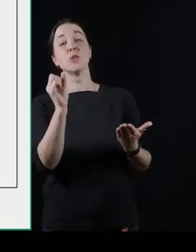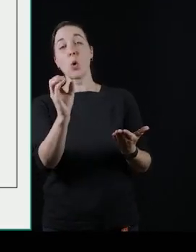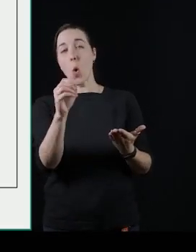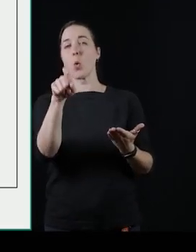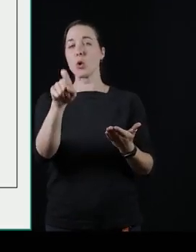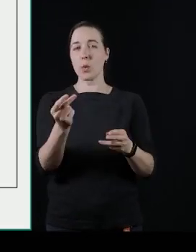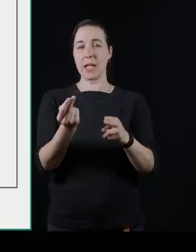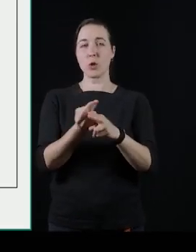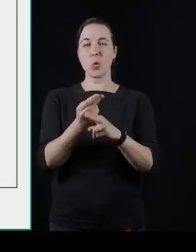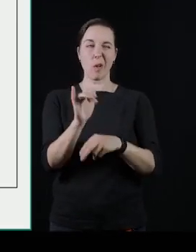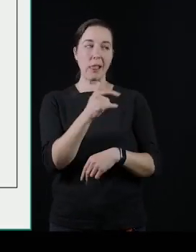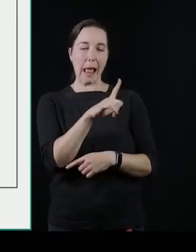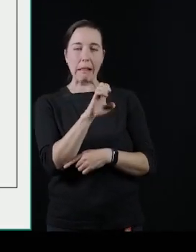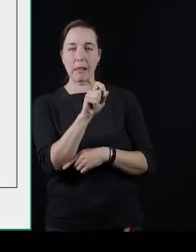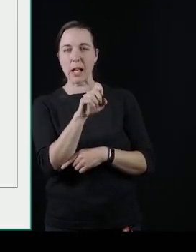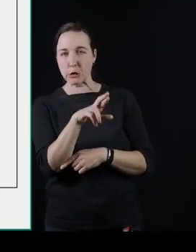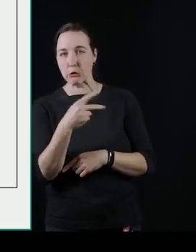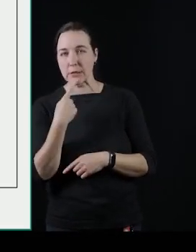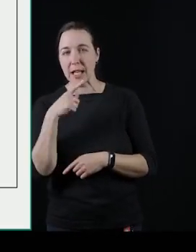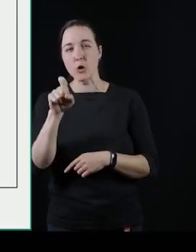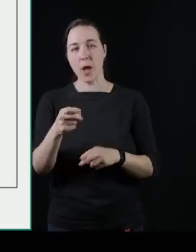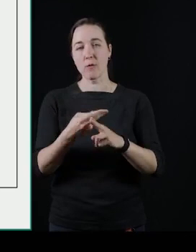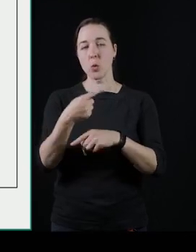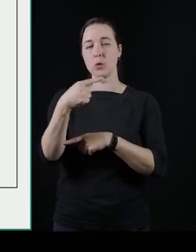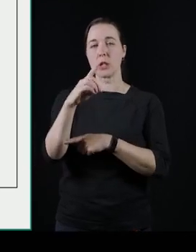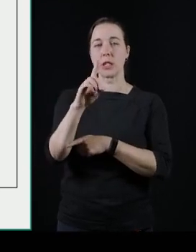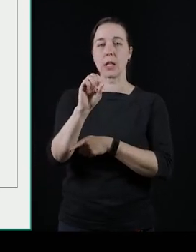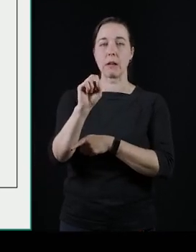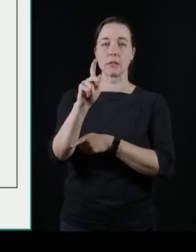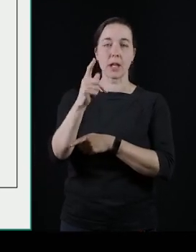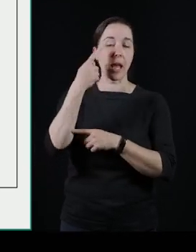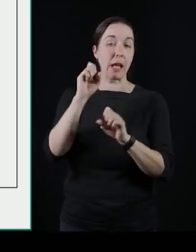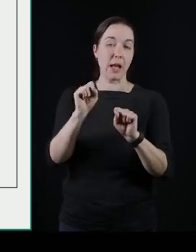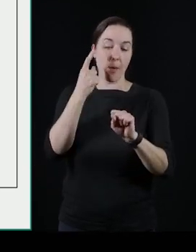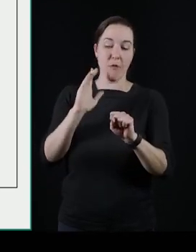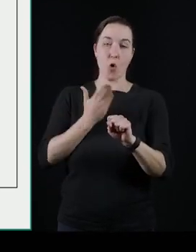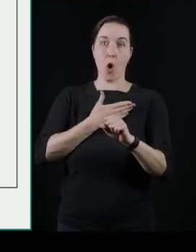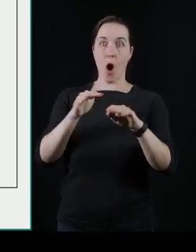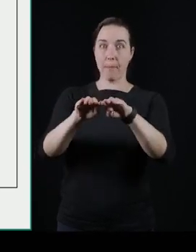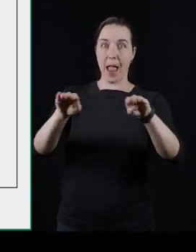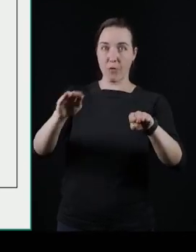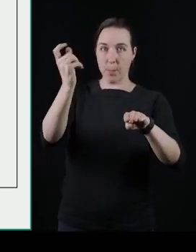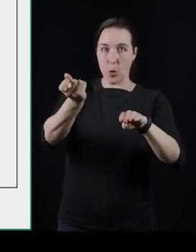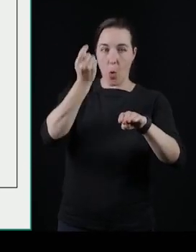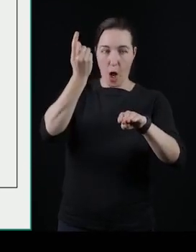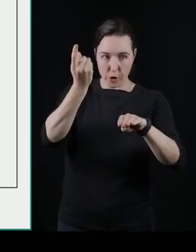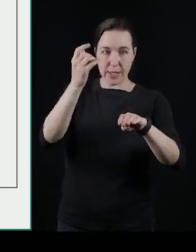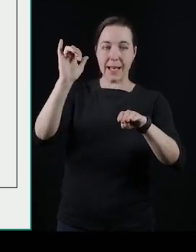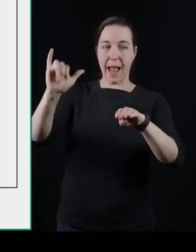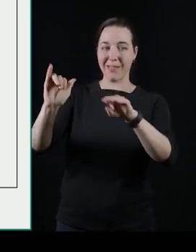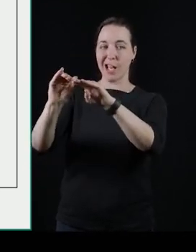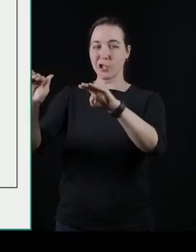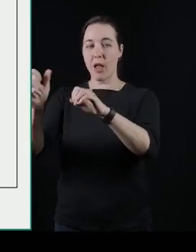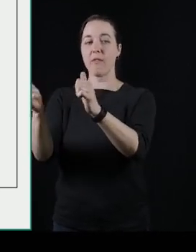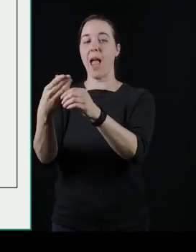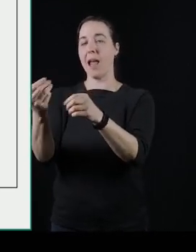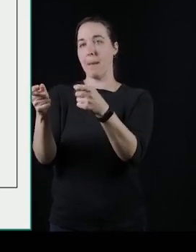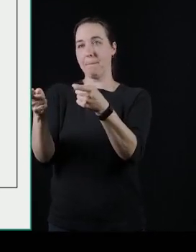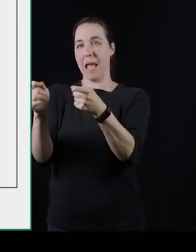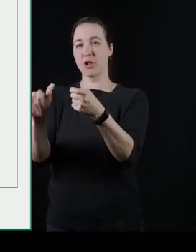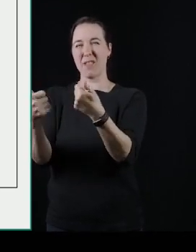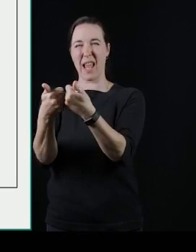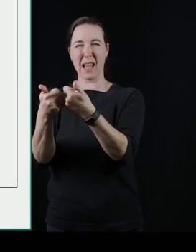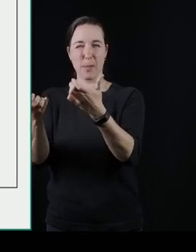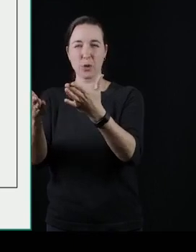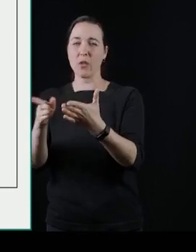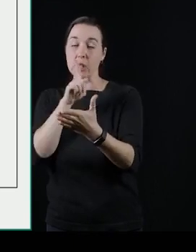So you need to use, as Lester said, you need to use GSDK in order for our platform to understand the health and to manage your game servers,